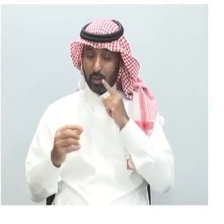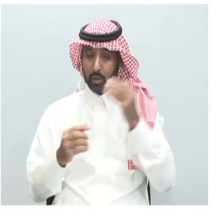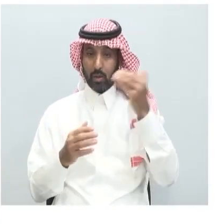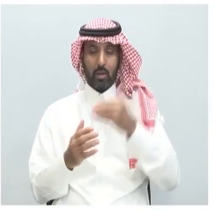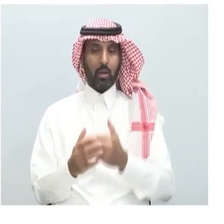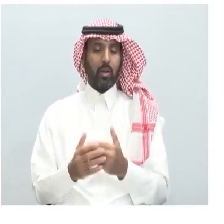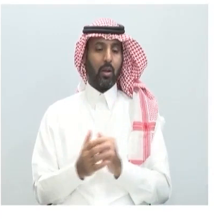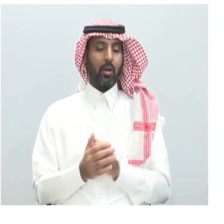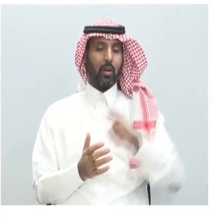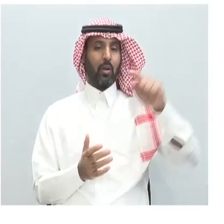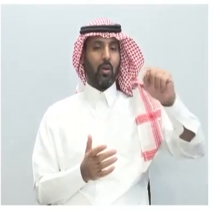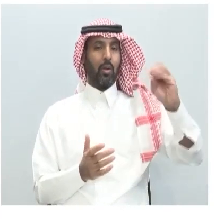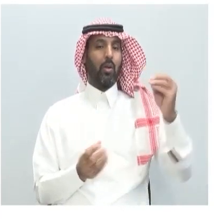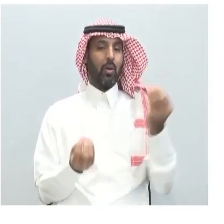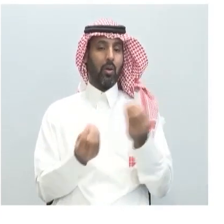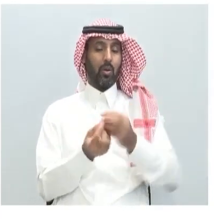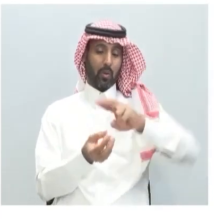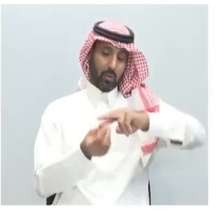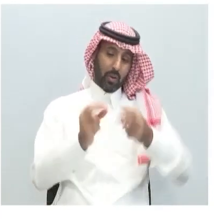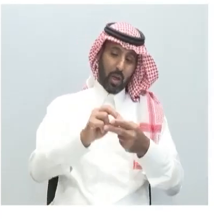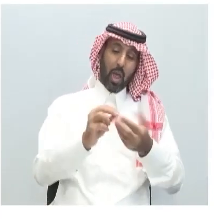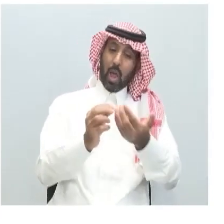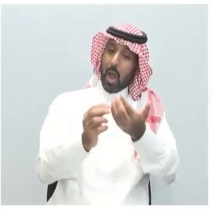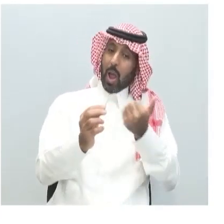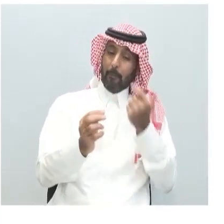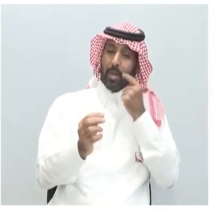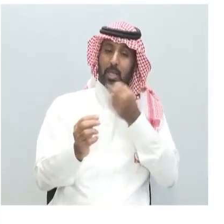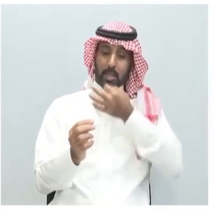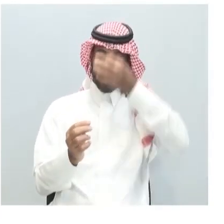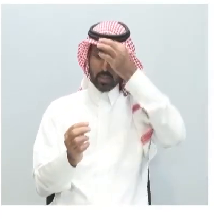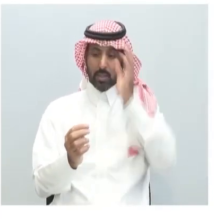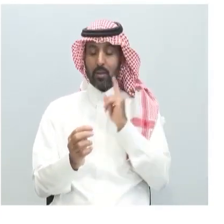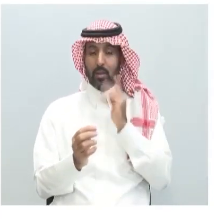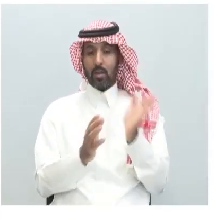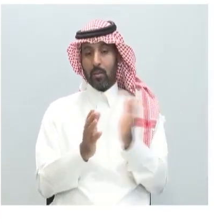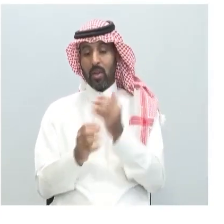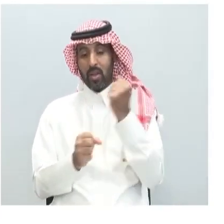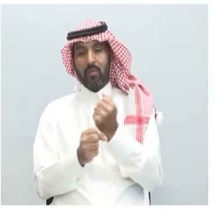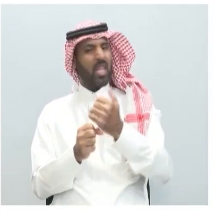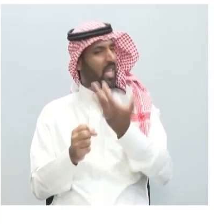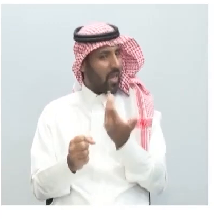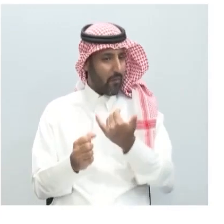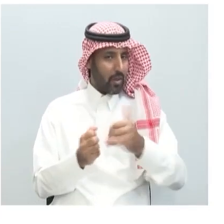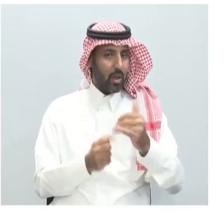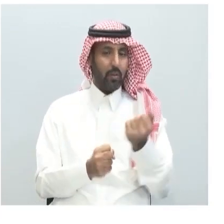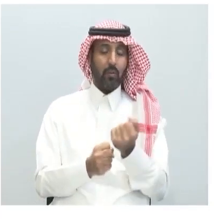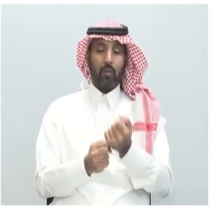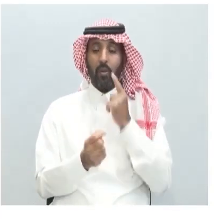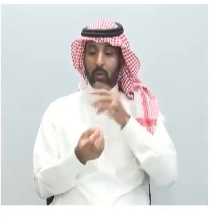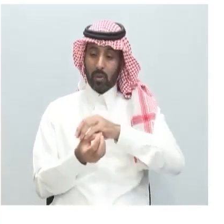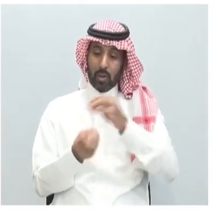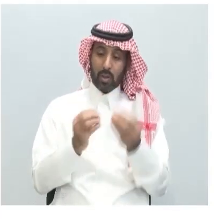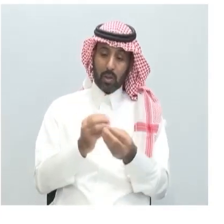let's dive deeper here. Two can be placed before adjectives and adverbs. Again, two will be placed